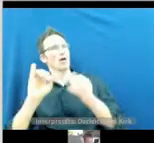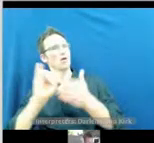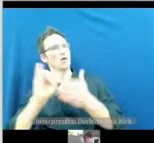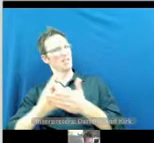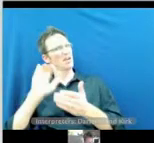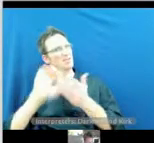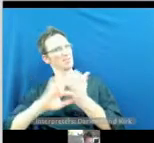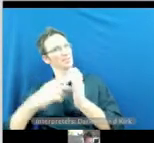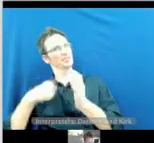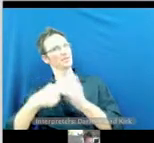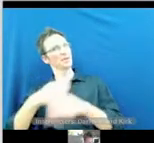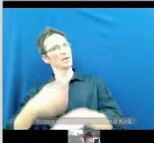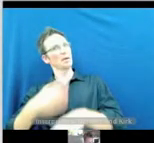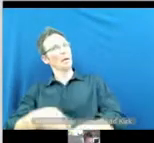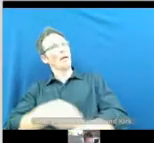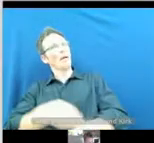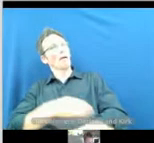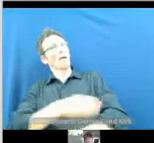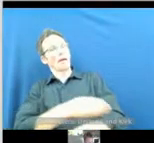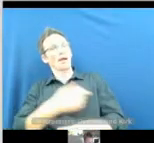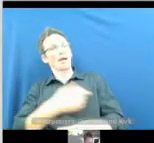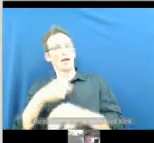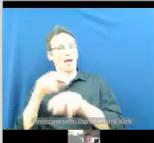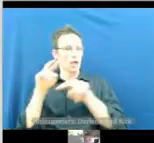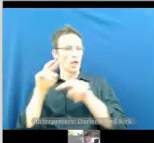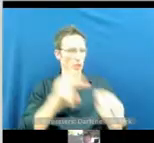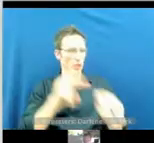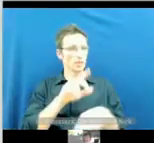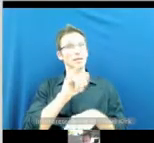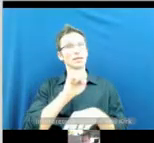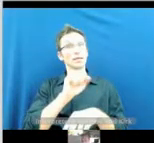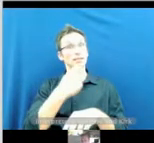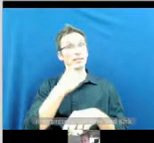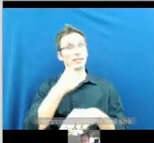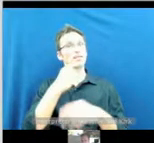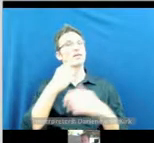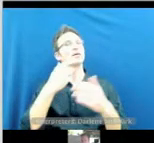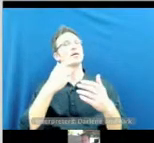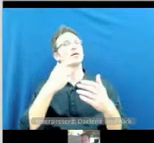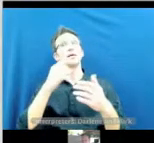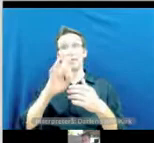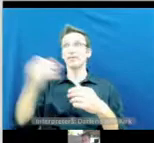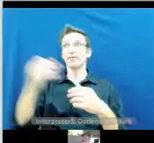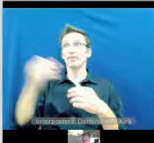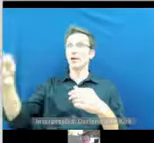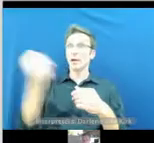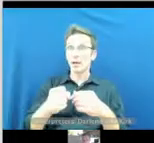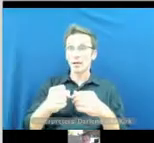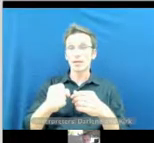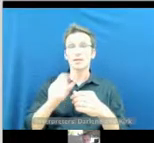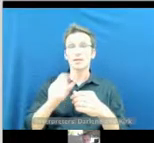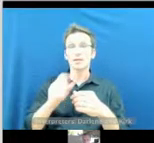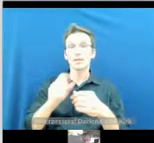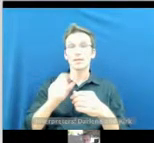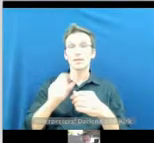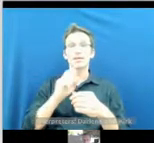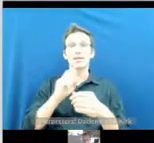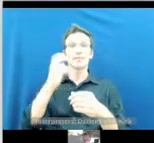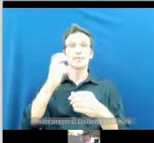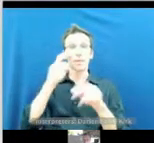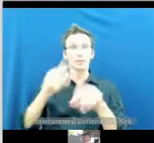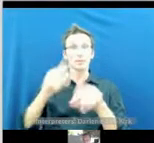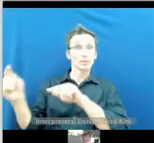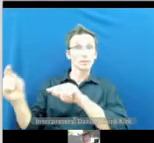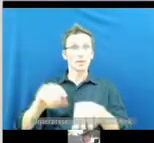where Lisa was saying it's best to at least have an honorarium to pay a guest presenter. So that goes back to the whole